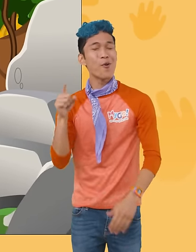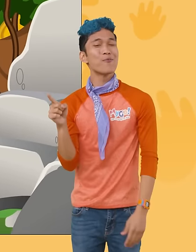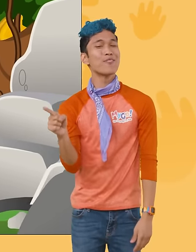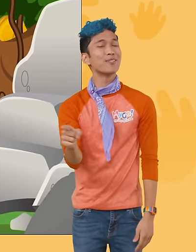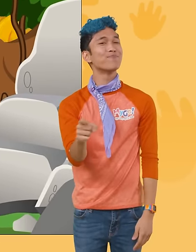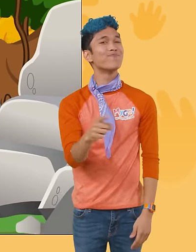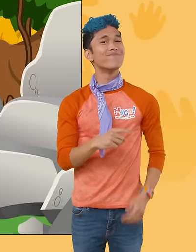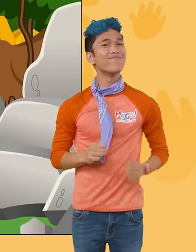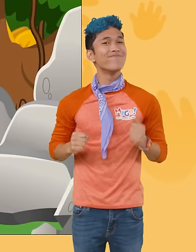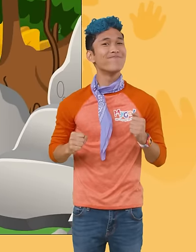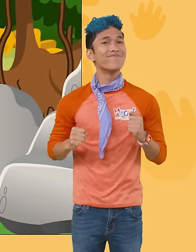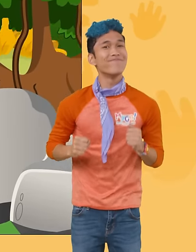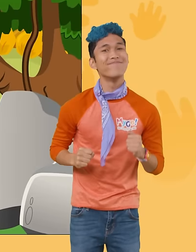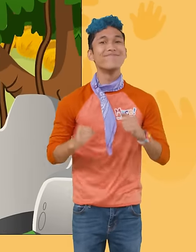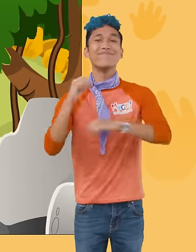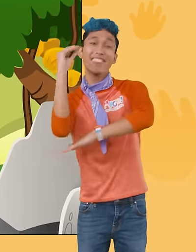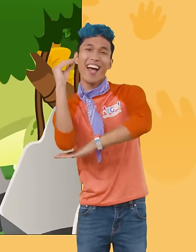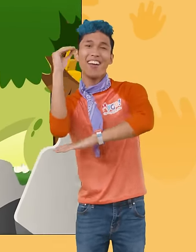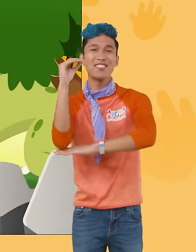for them.